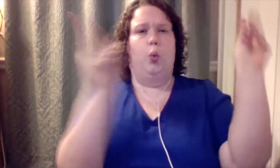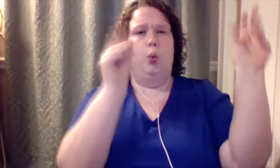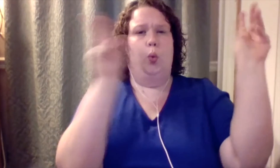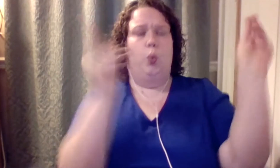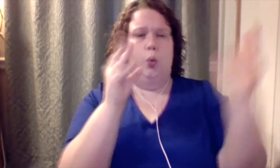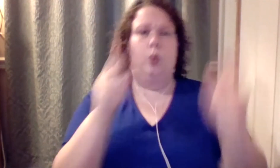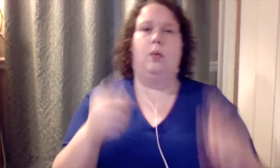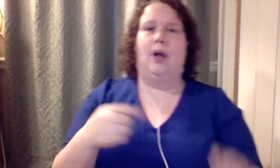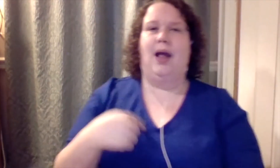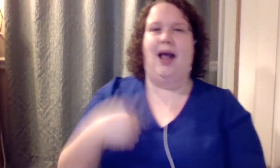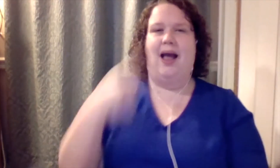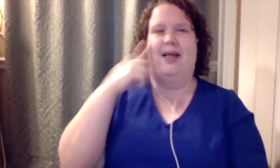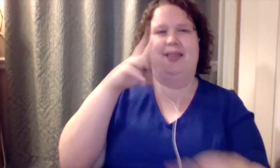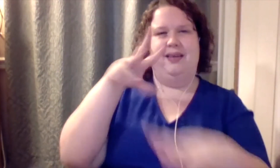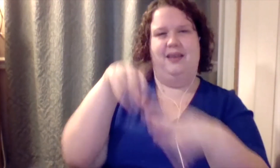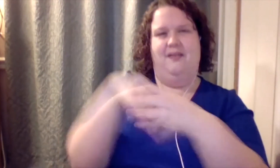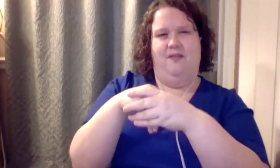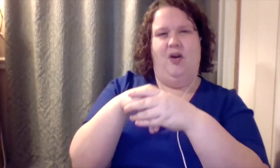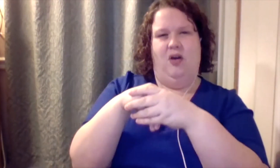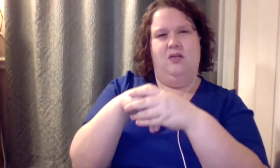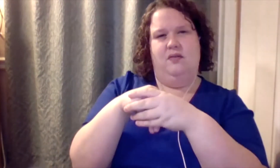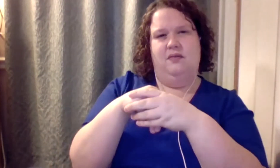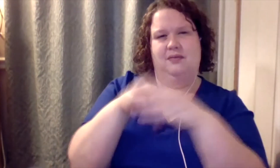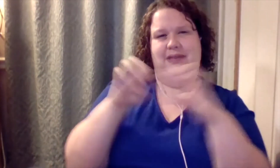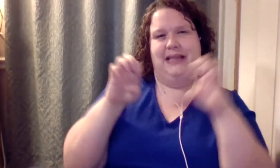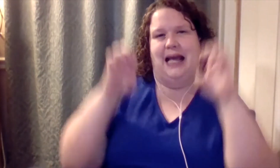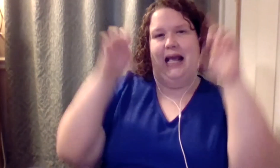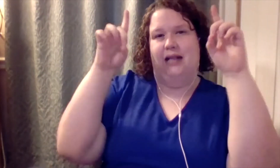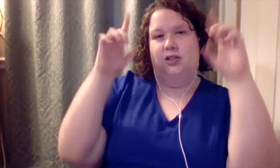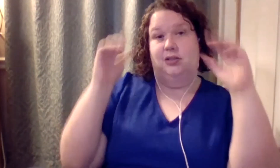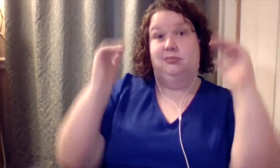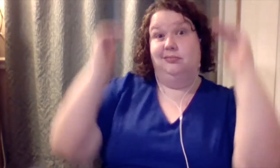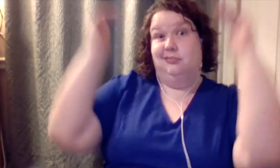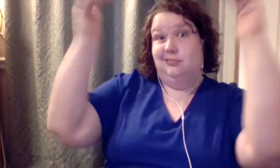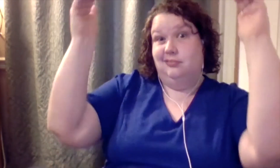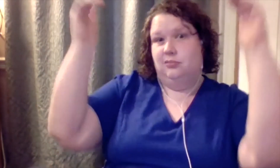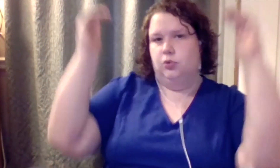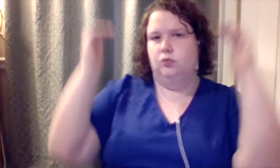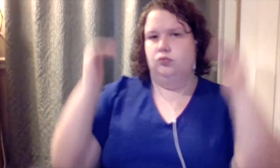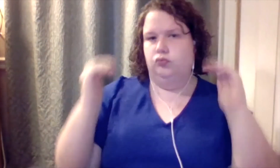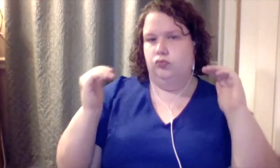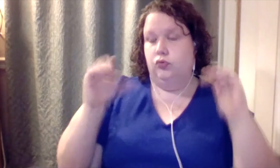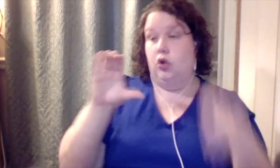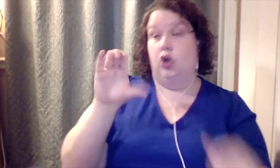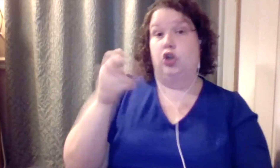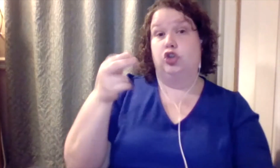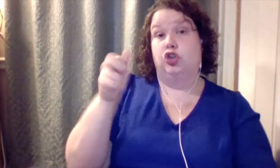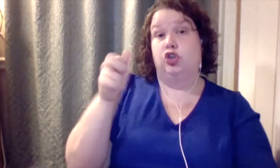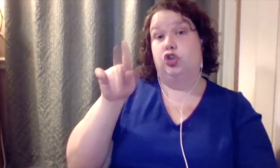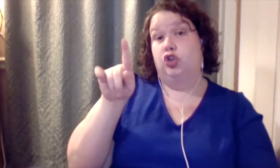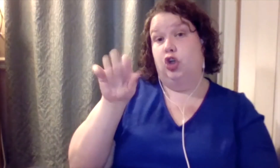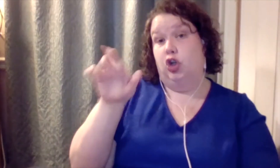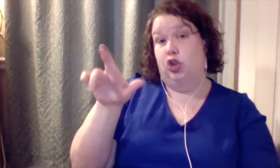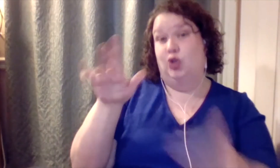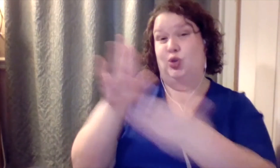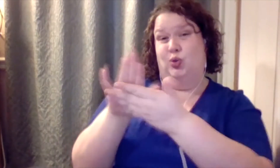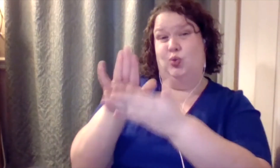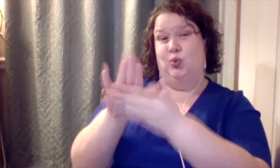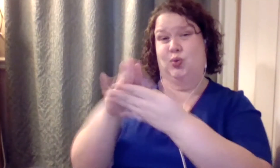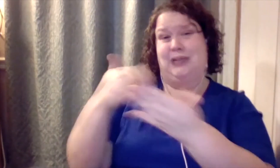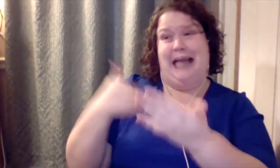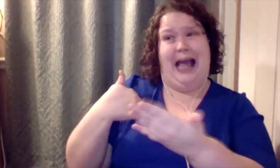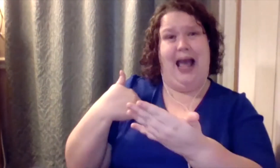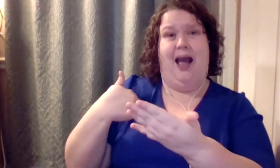that schools have over charter schools in spades. And I think we ought to use our assets and maximize them.